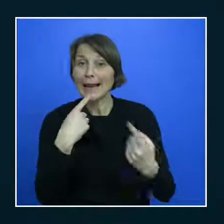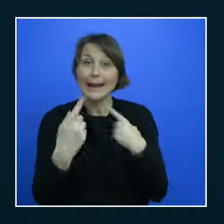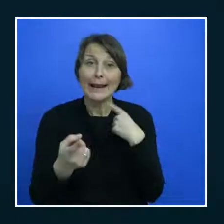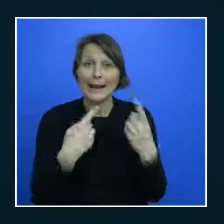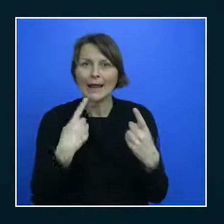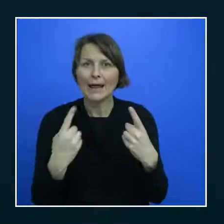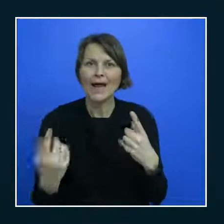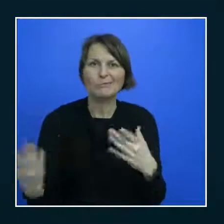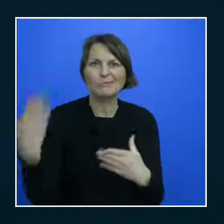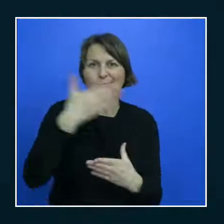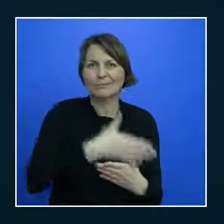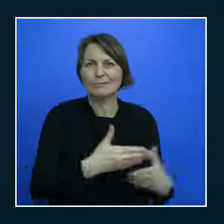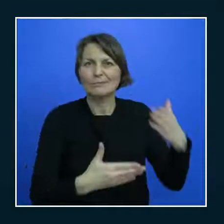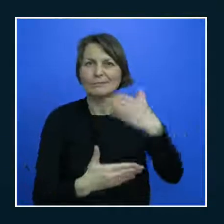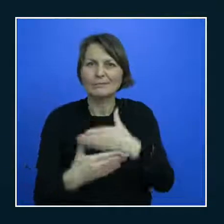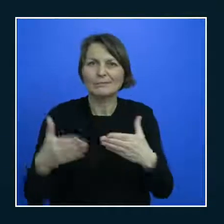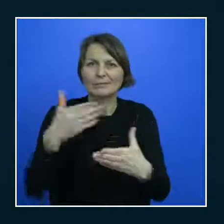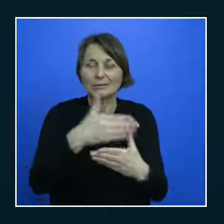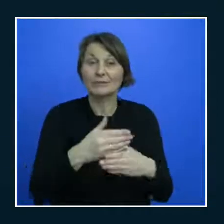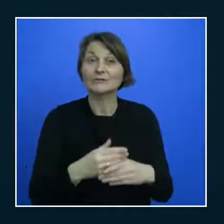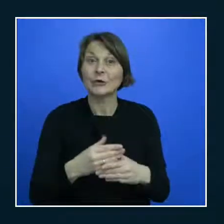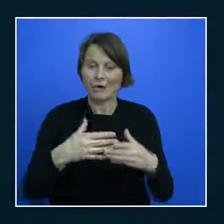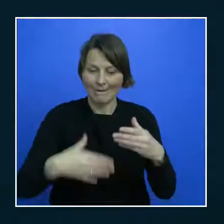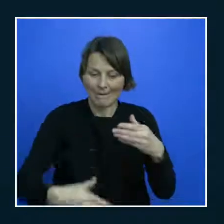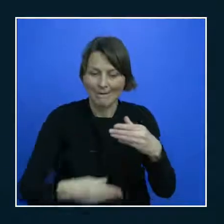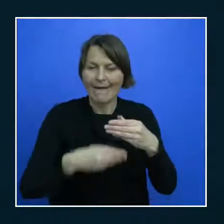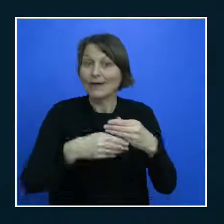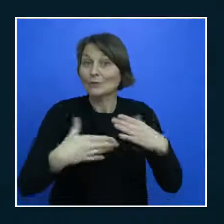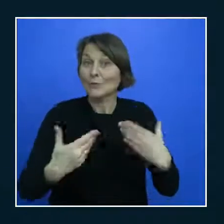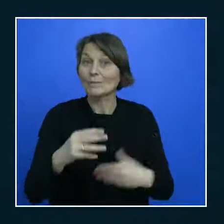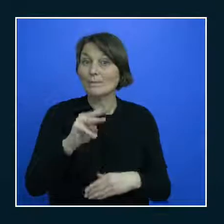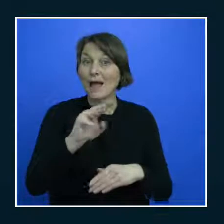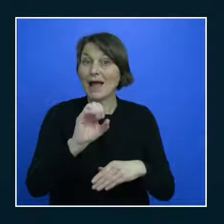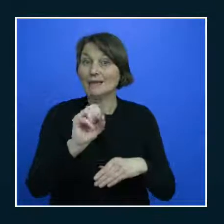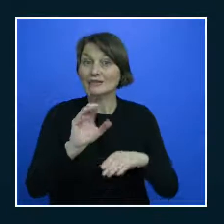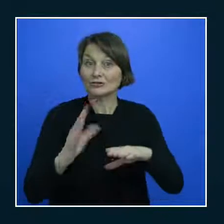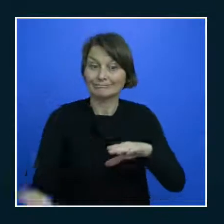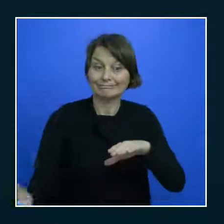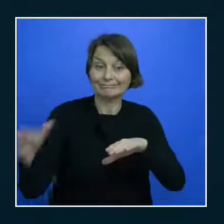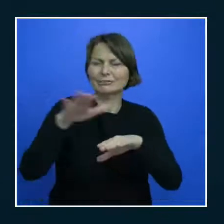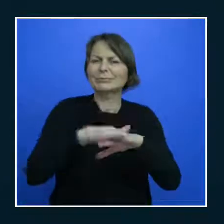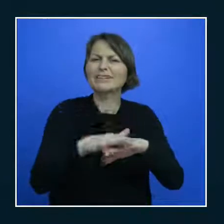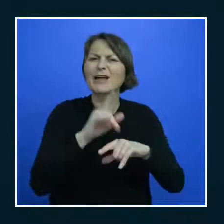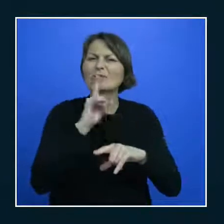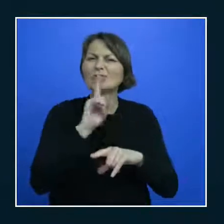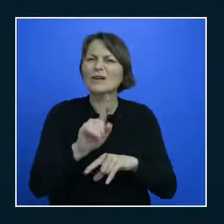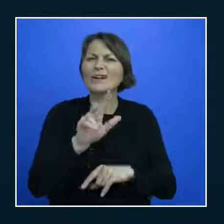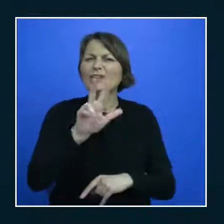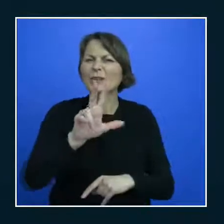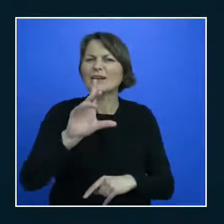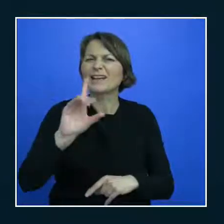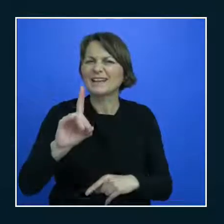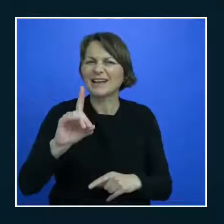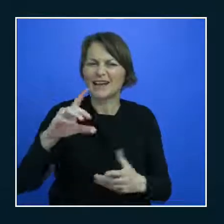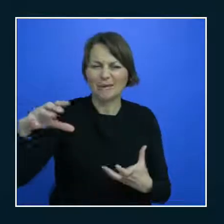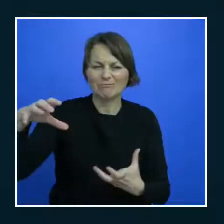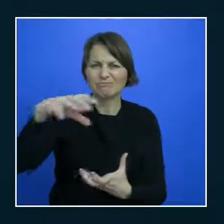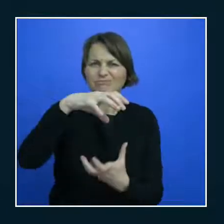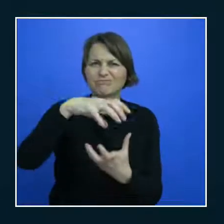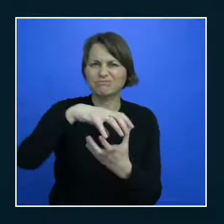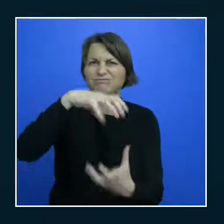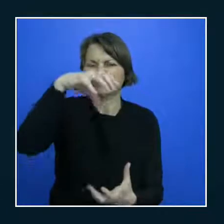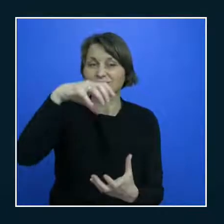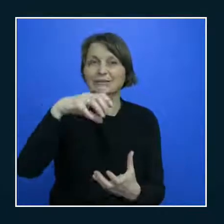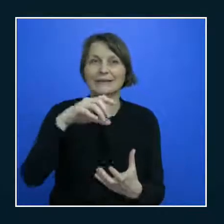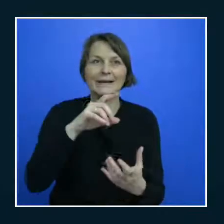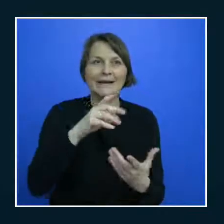these things. Now adding Mesh to it, maybe we can actually meet in 3D and shake virtual hands, etc. So yeah, it definitely